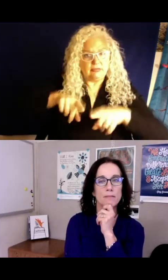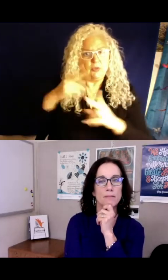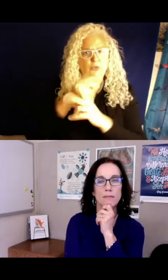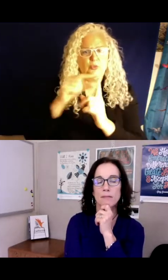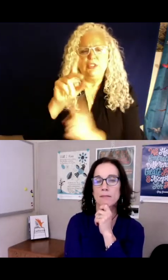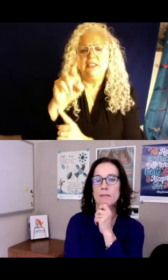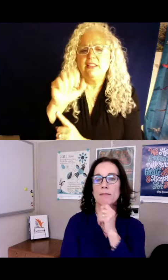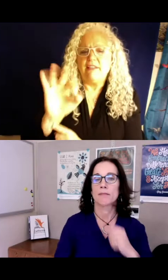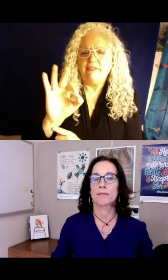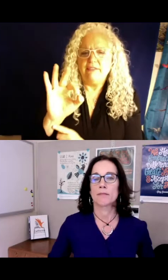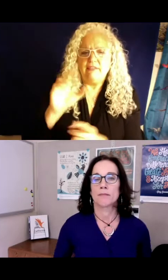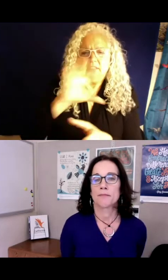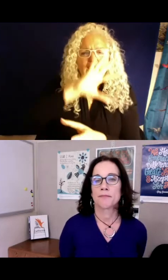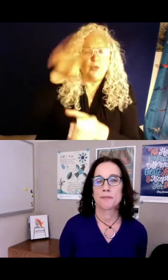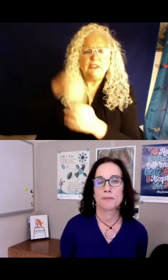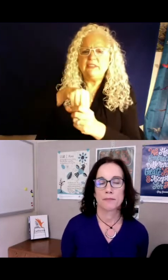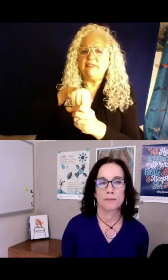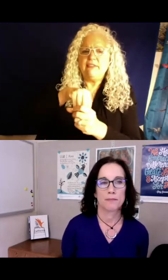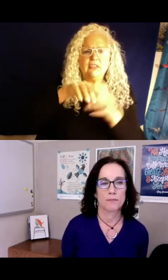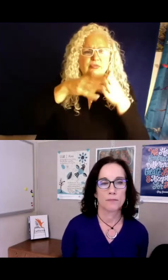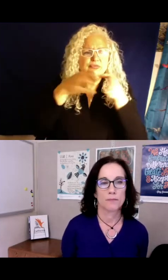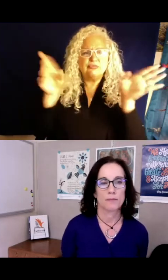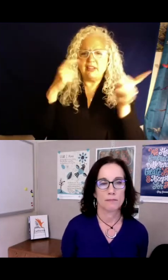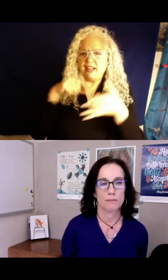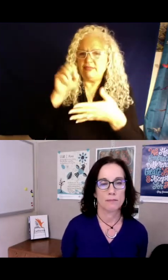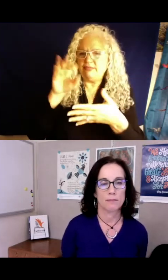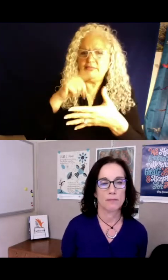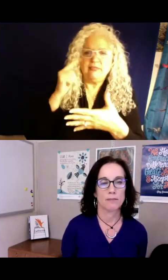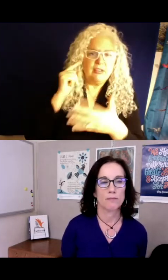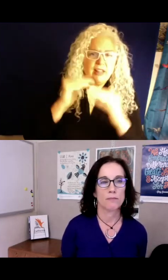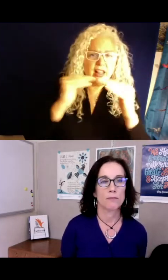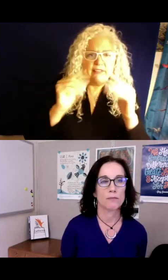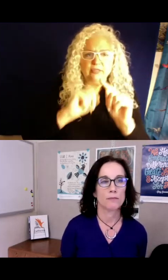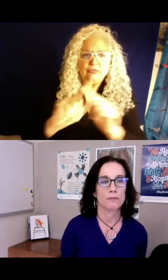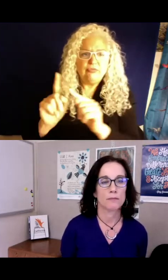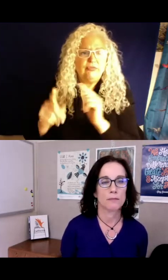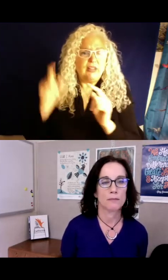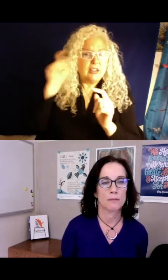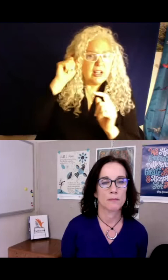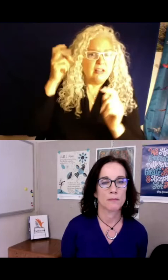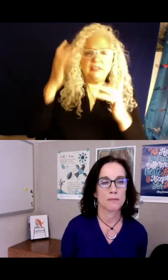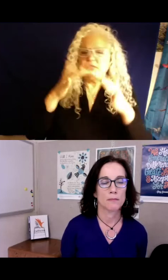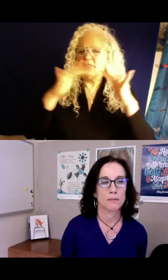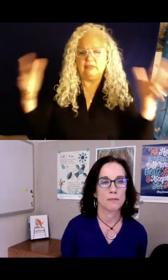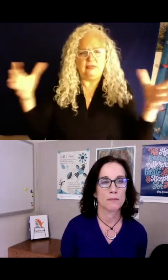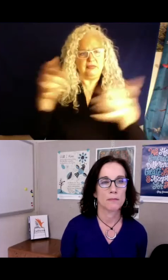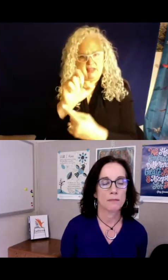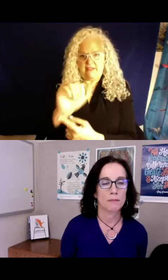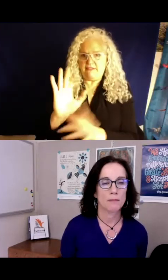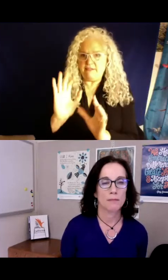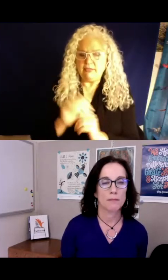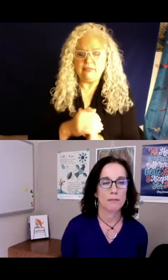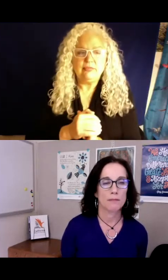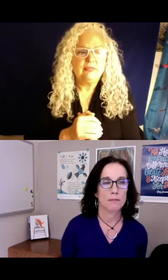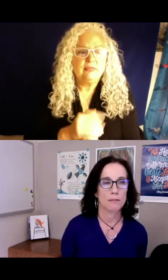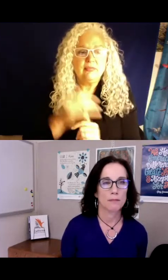deaf experts agree to use the word deaf because that's all inclusive. No matter the hearing level, no matter